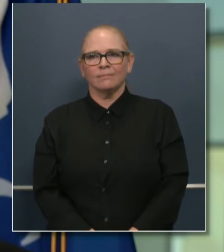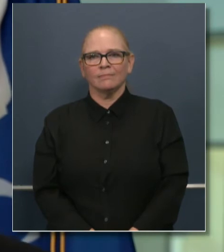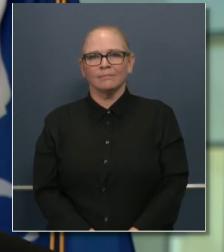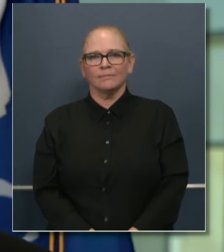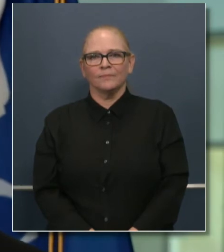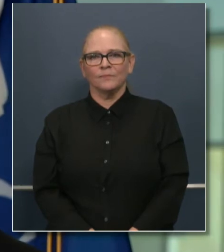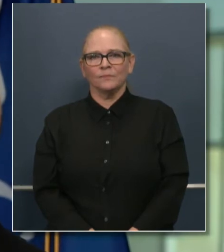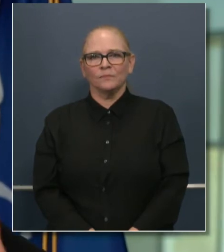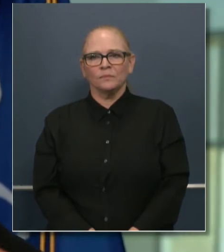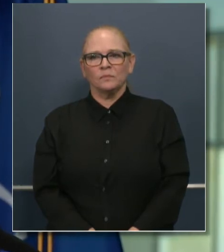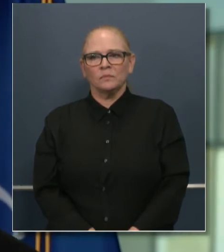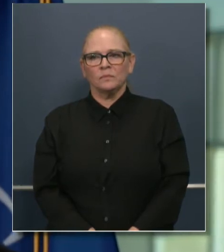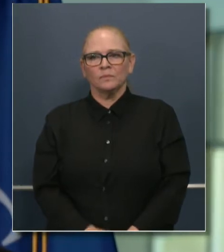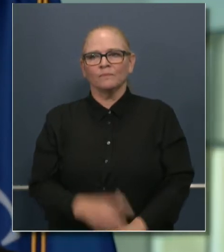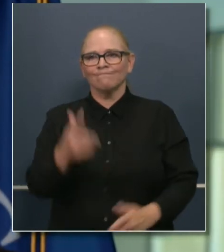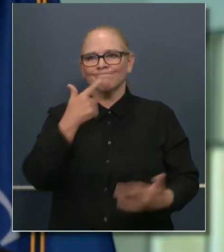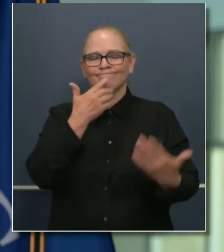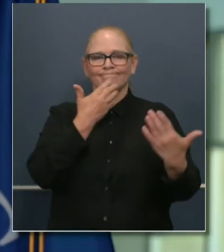Thank you, Governor.